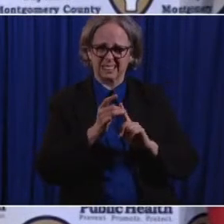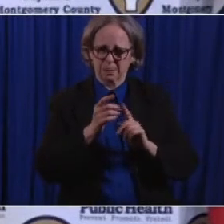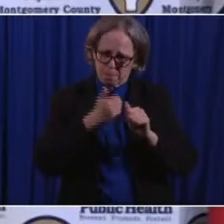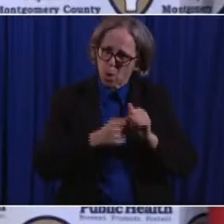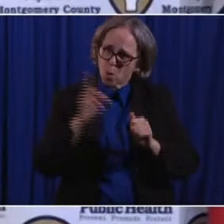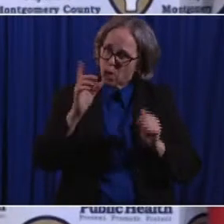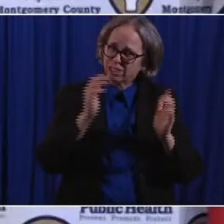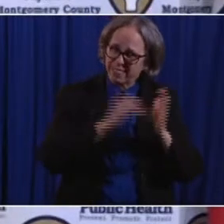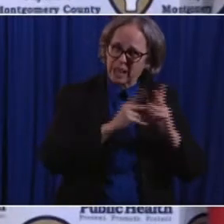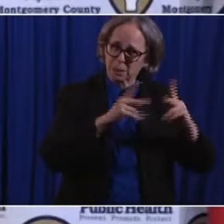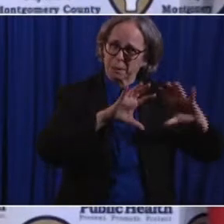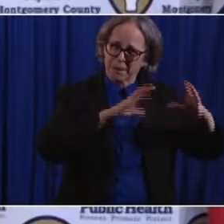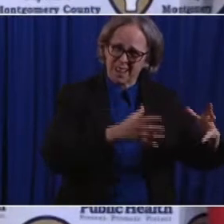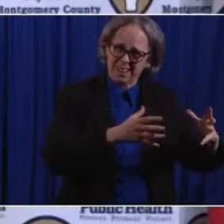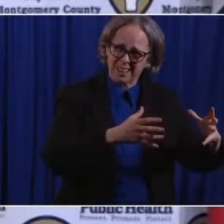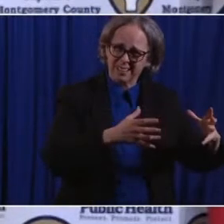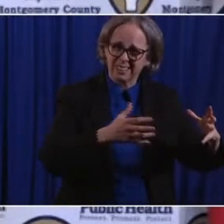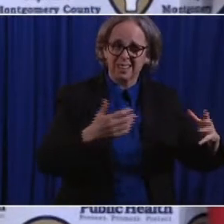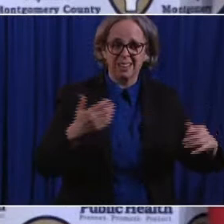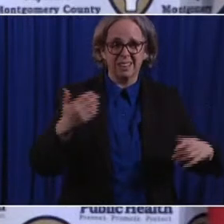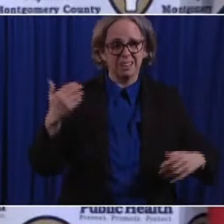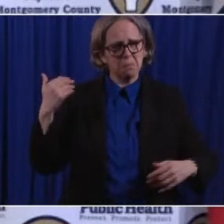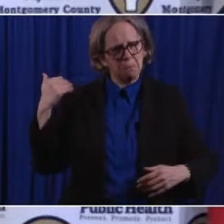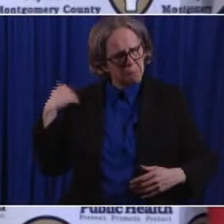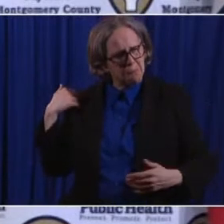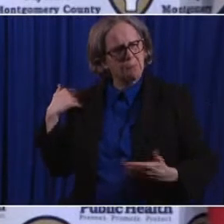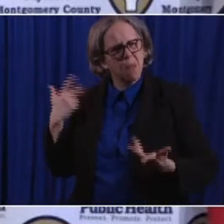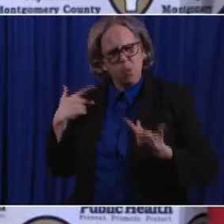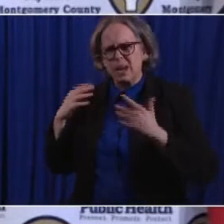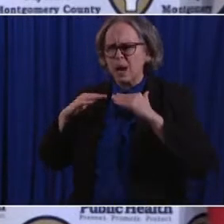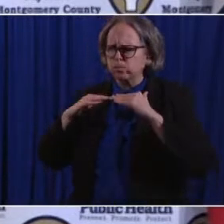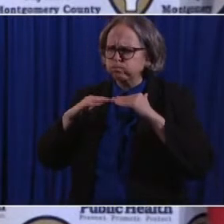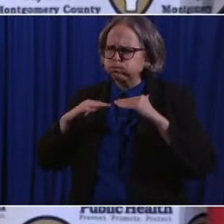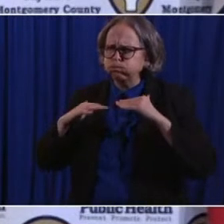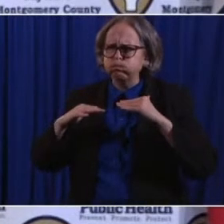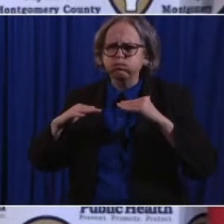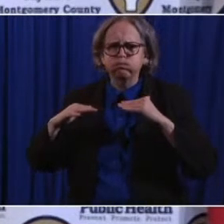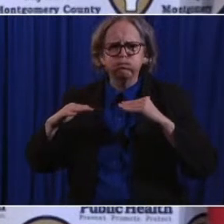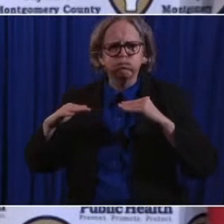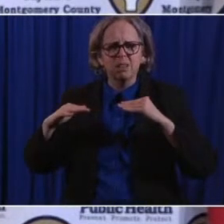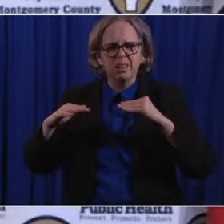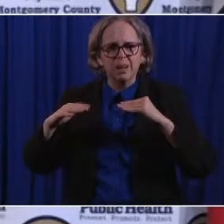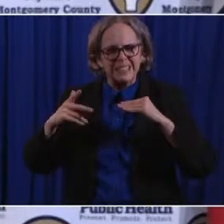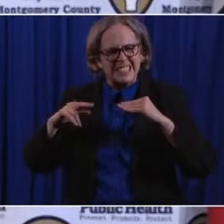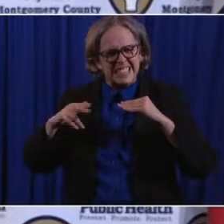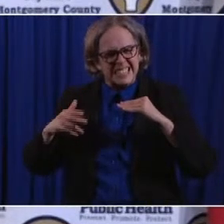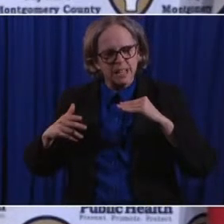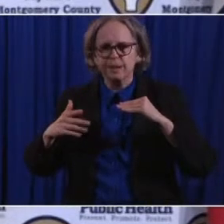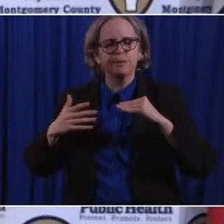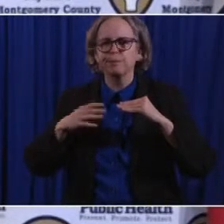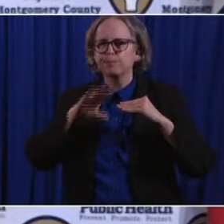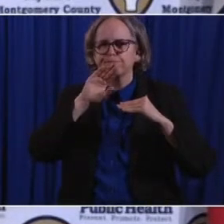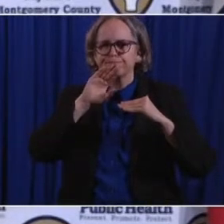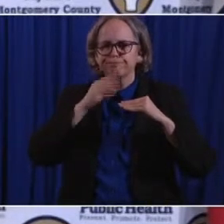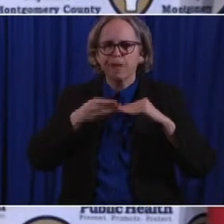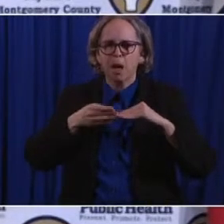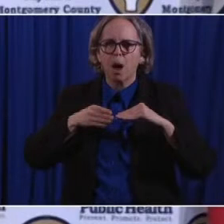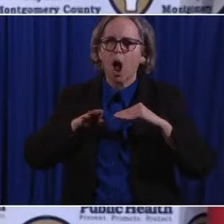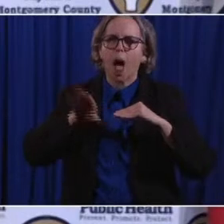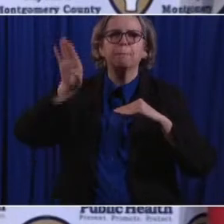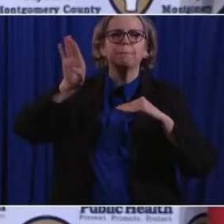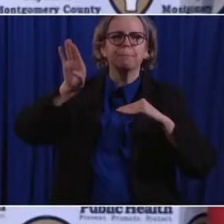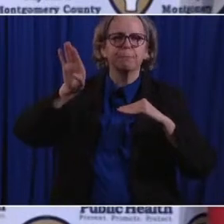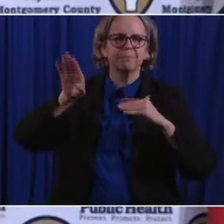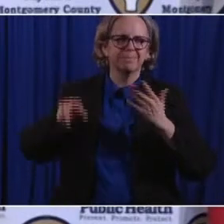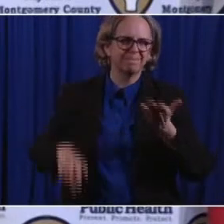March, but as we mentioned earlier and Dr. Vanderhoff talked about, we're starting to see these numbers creep back up. So we were headed in the right direction for